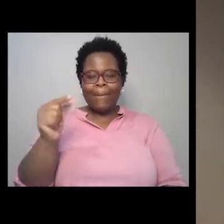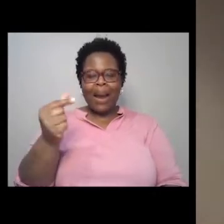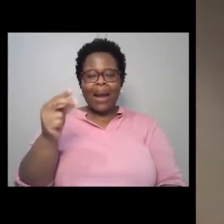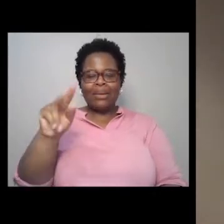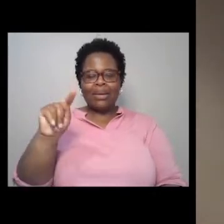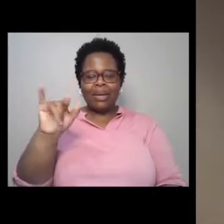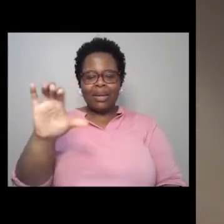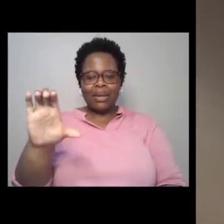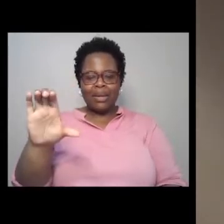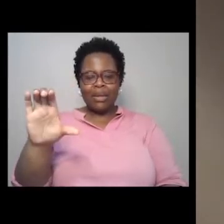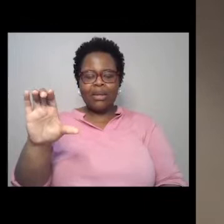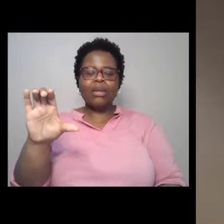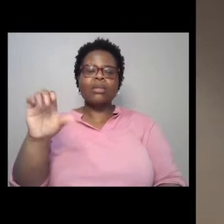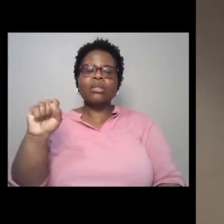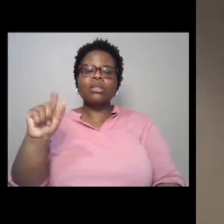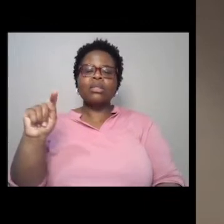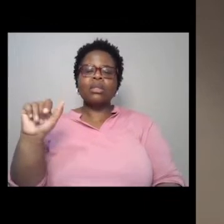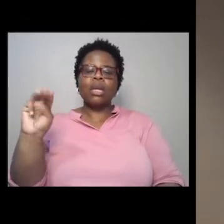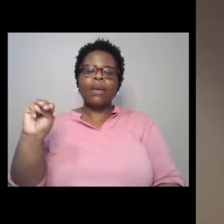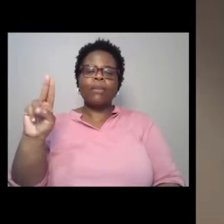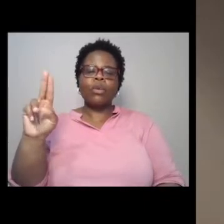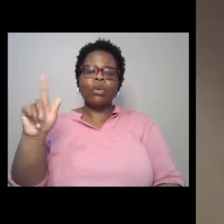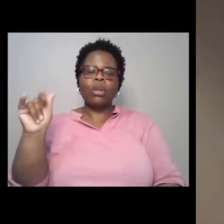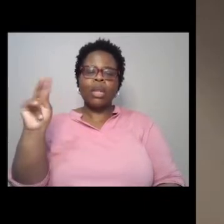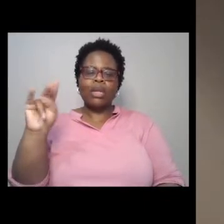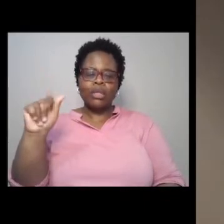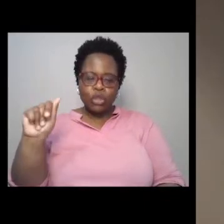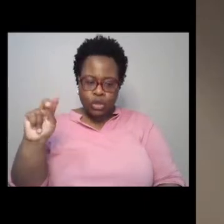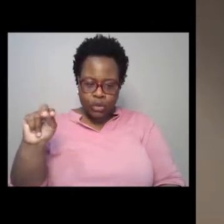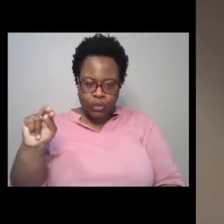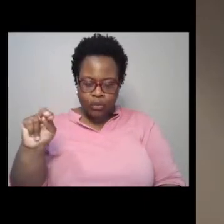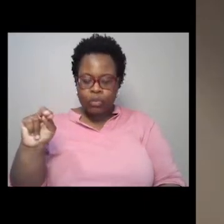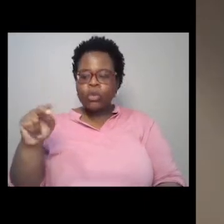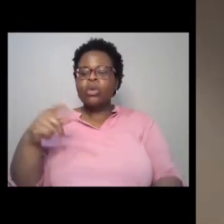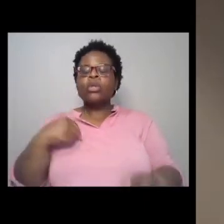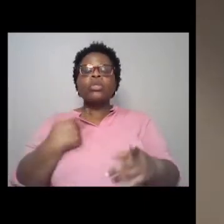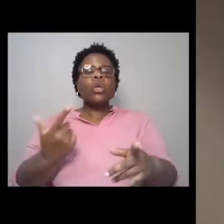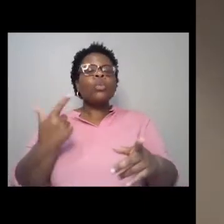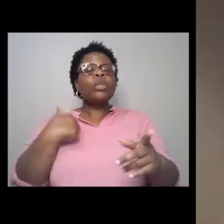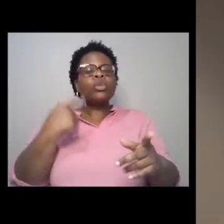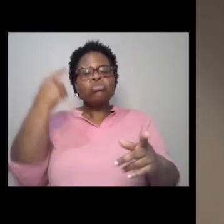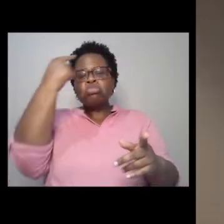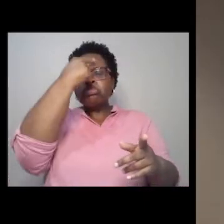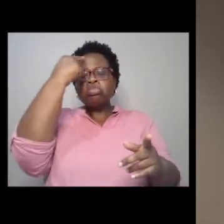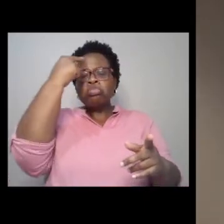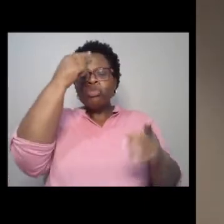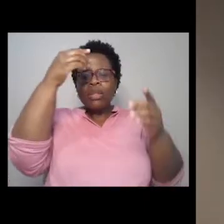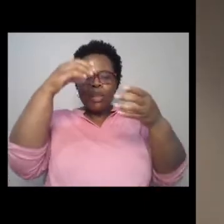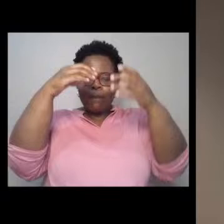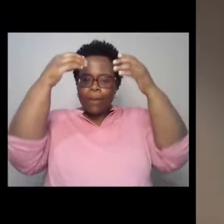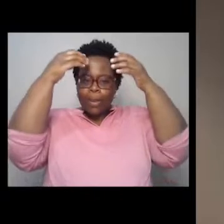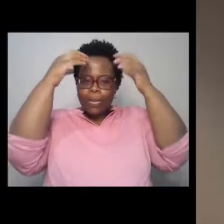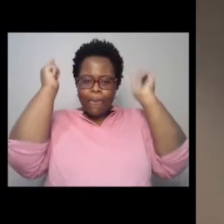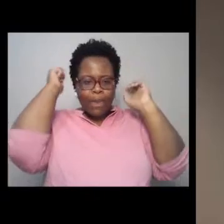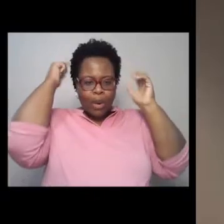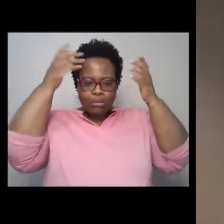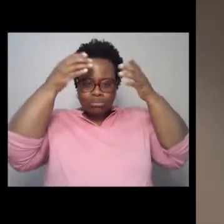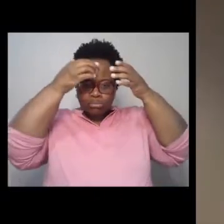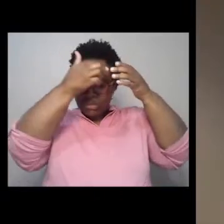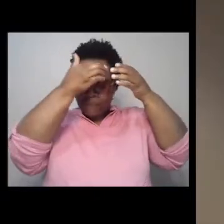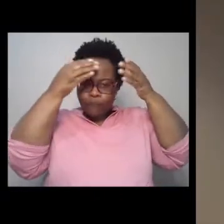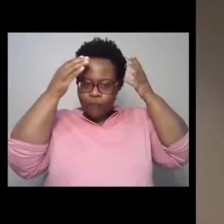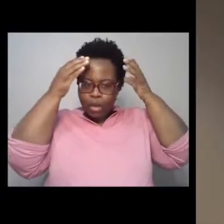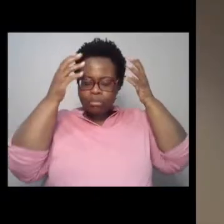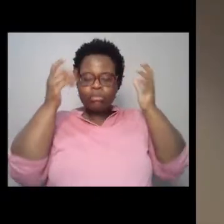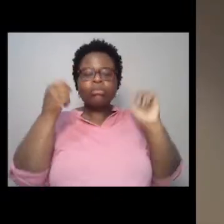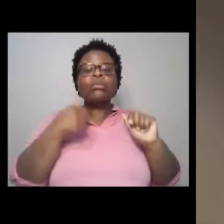prefrontal cortex. That is your mood center. So that is where we want to treat any sort of treatment-resistant depression. So if medications are not